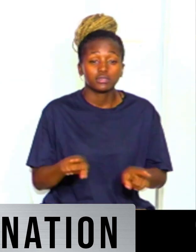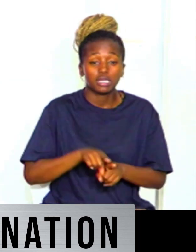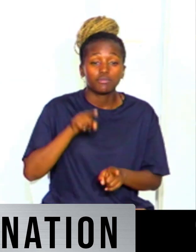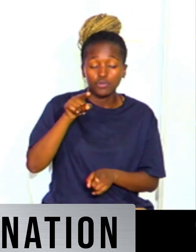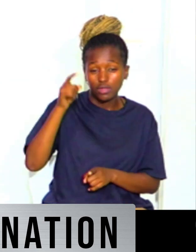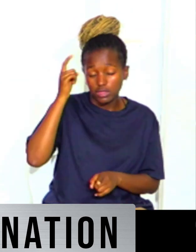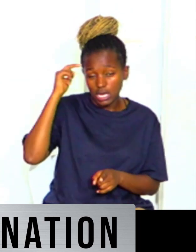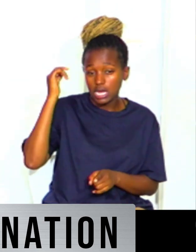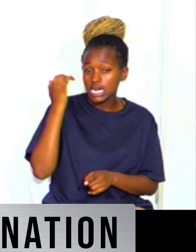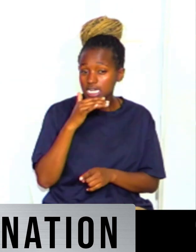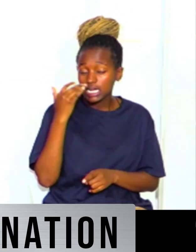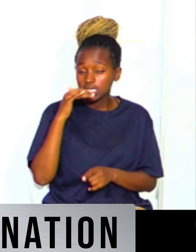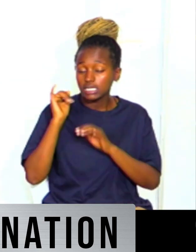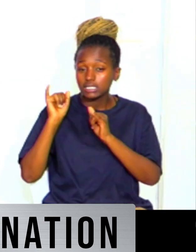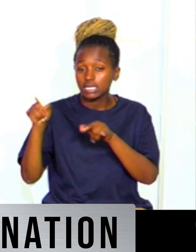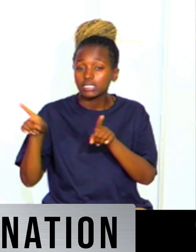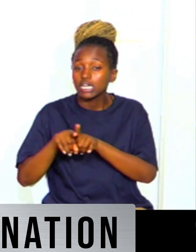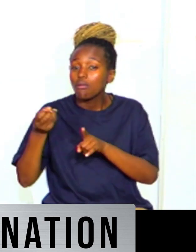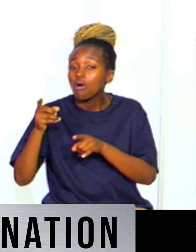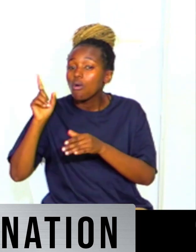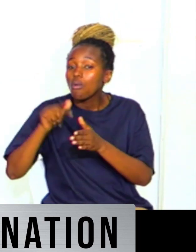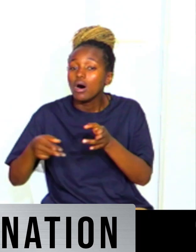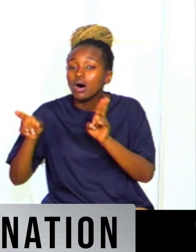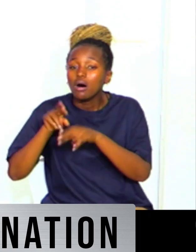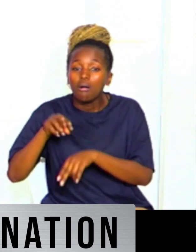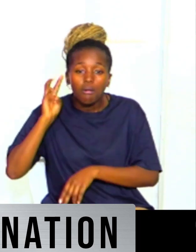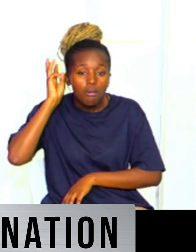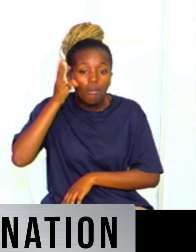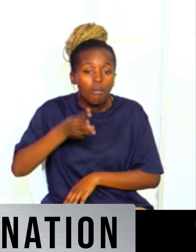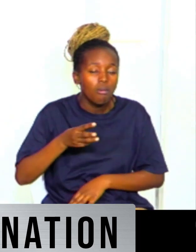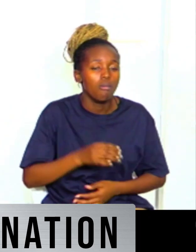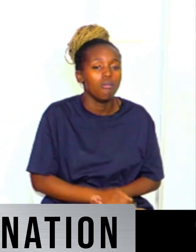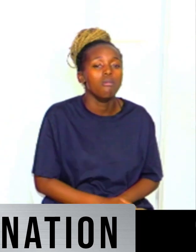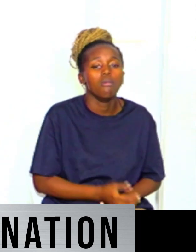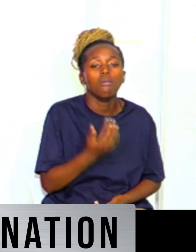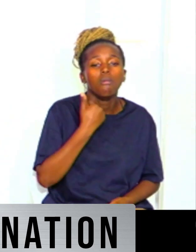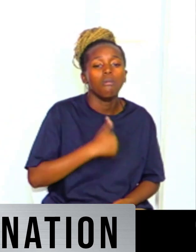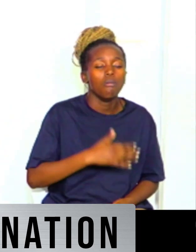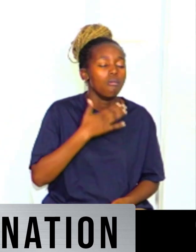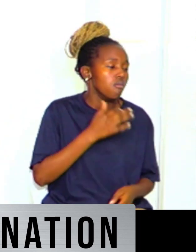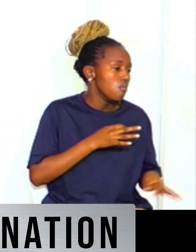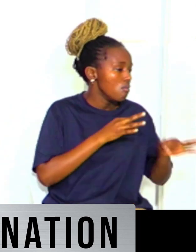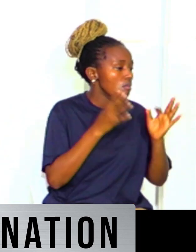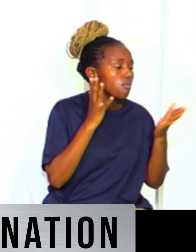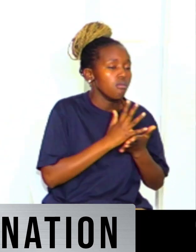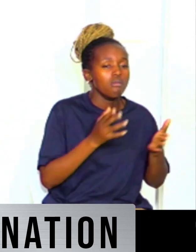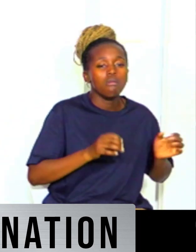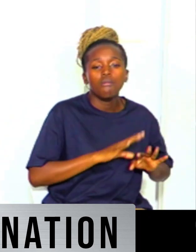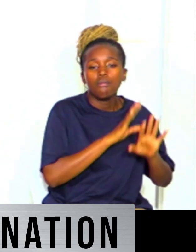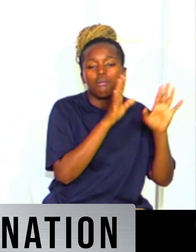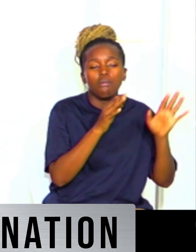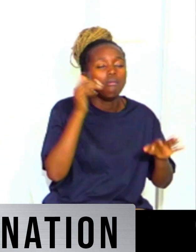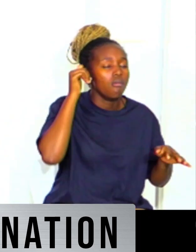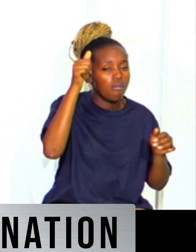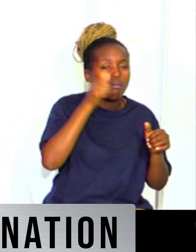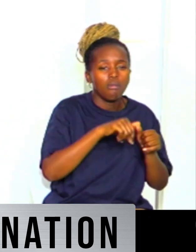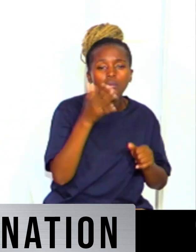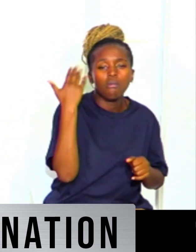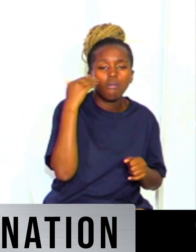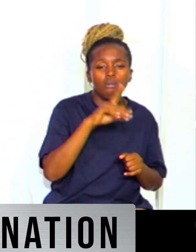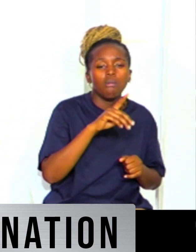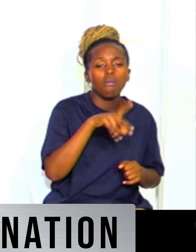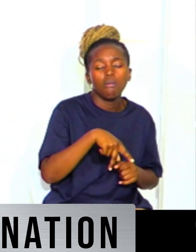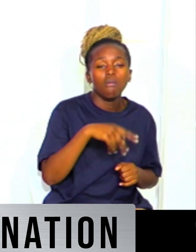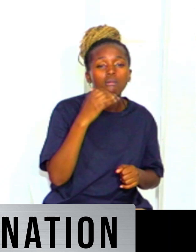Okay, Jonah, let me clarify something over here. Remember that the former Deputy President Rigathi Gachagua